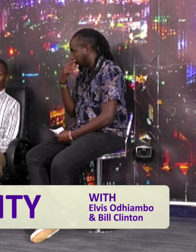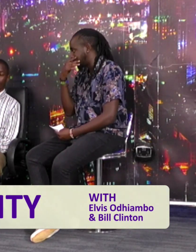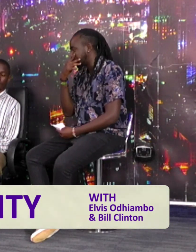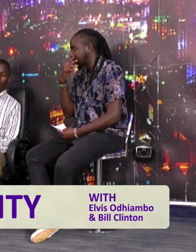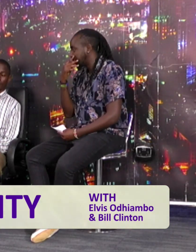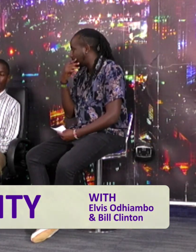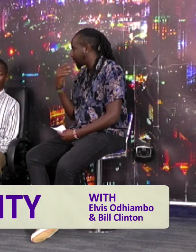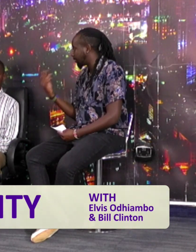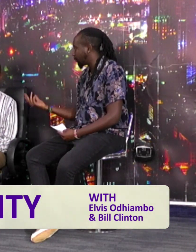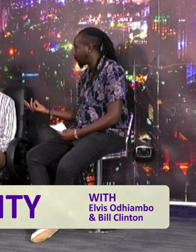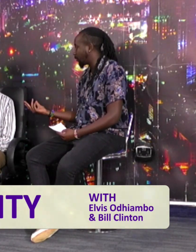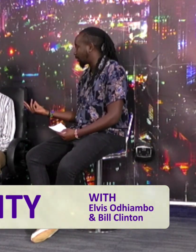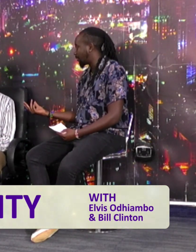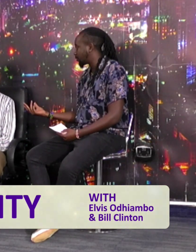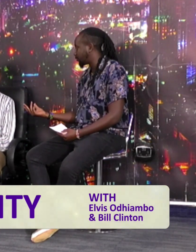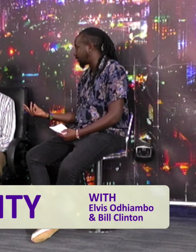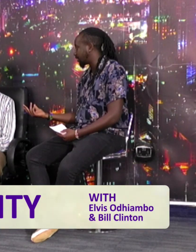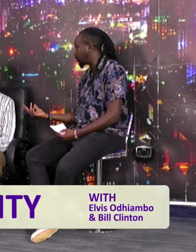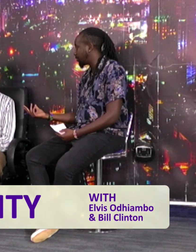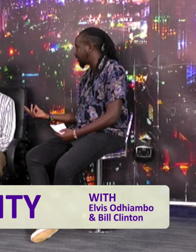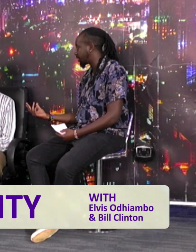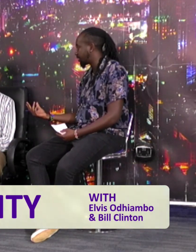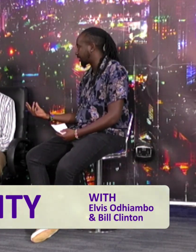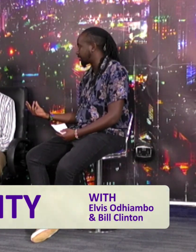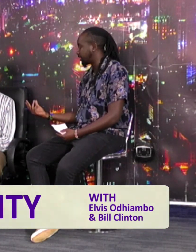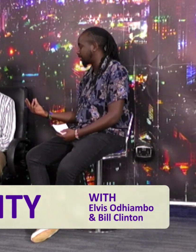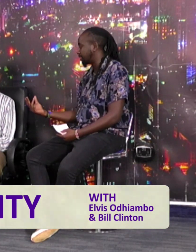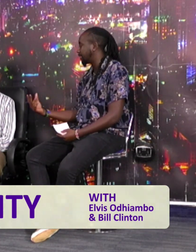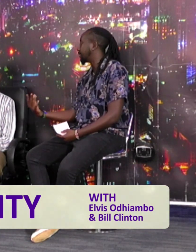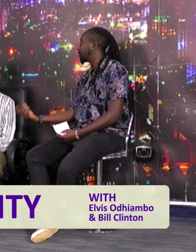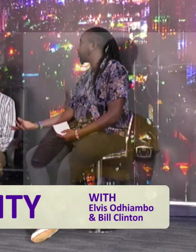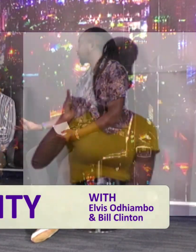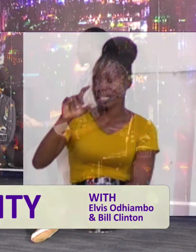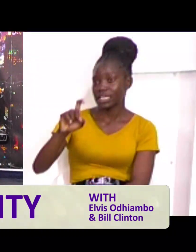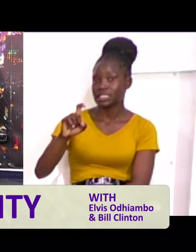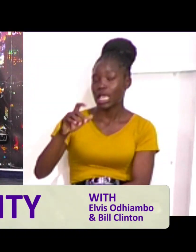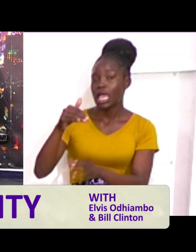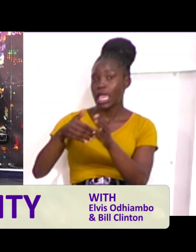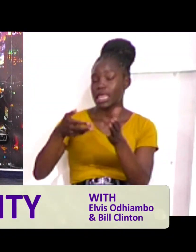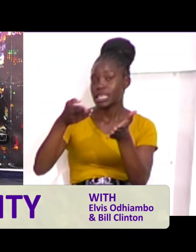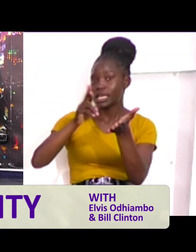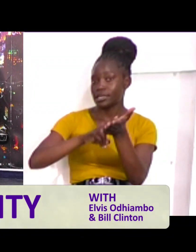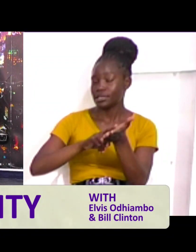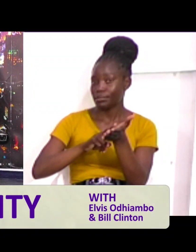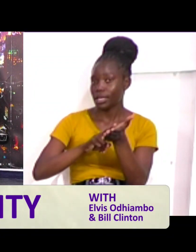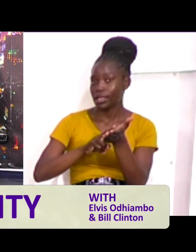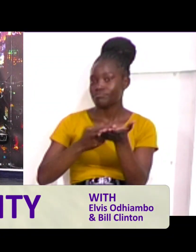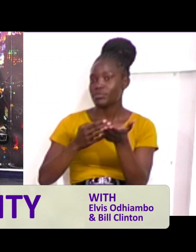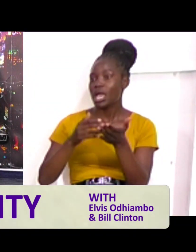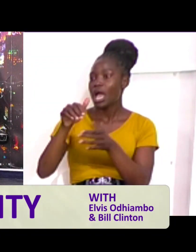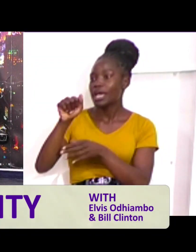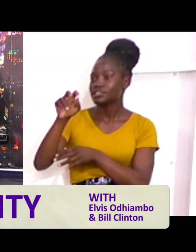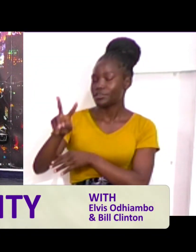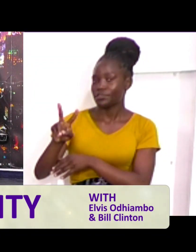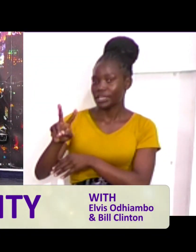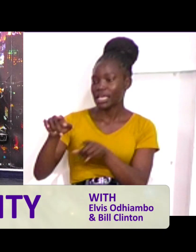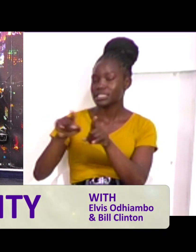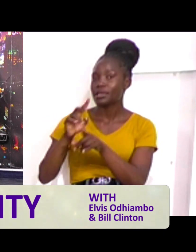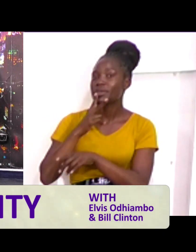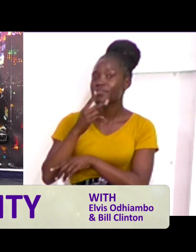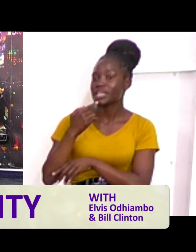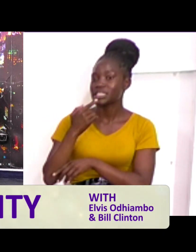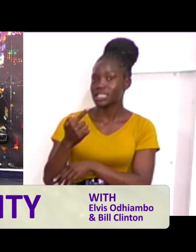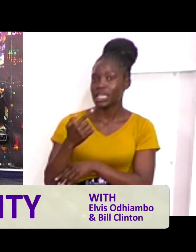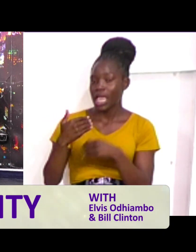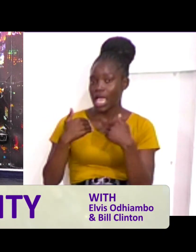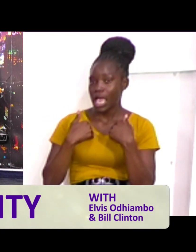than Chelsea. Right. What about you, Felix? Do you believe the second in the replay? Aston Villa have, just like Elvis has mentioned, Aston